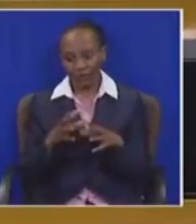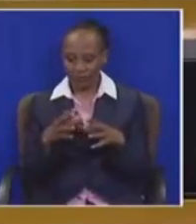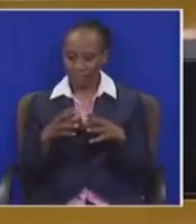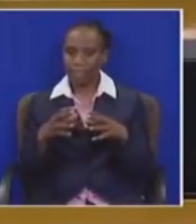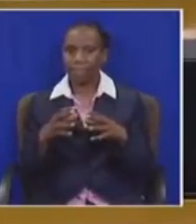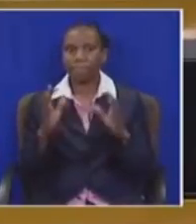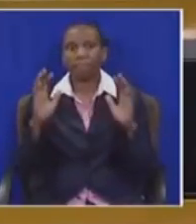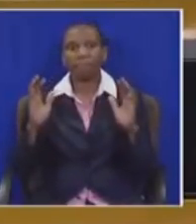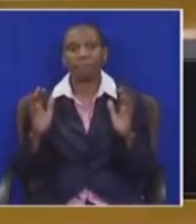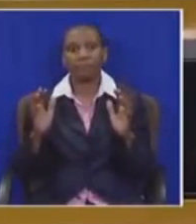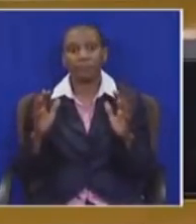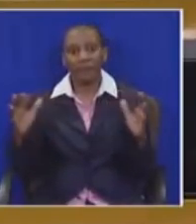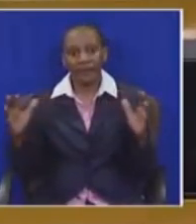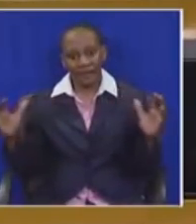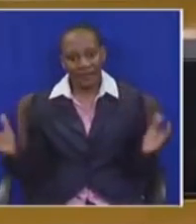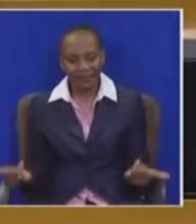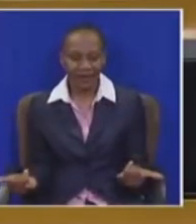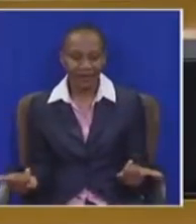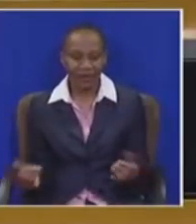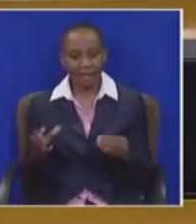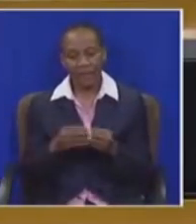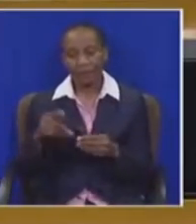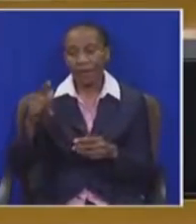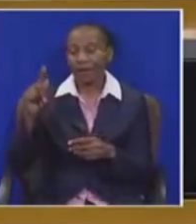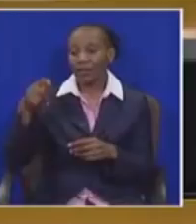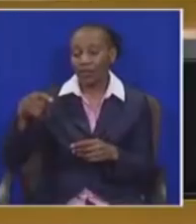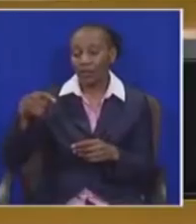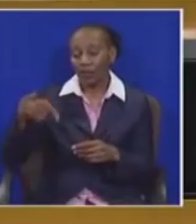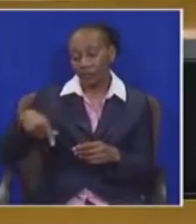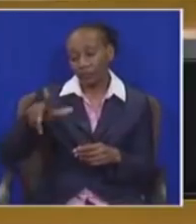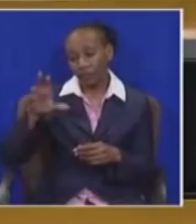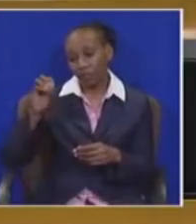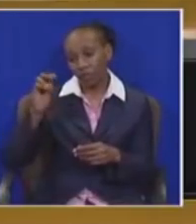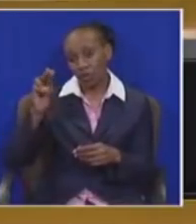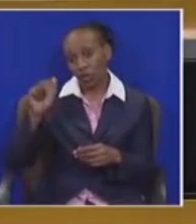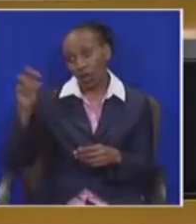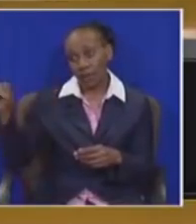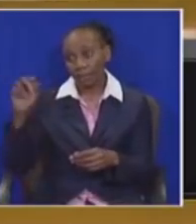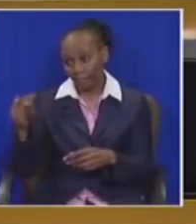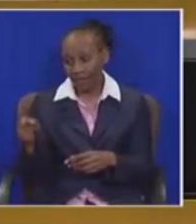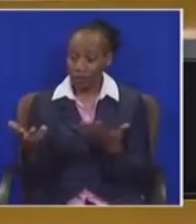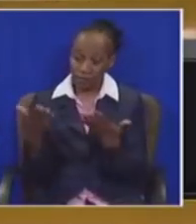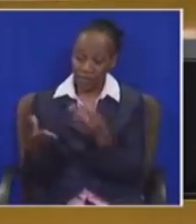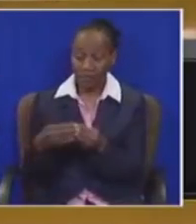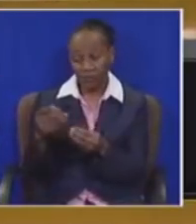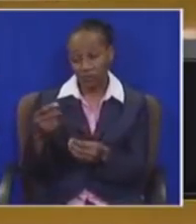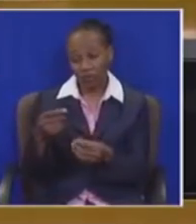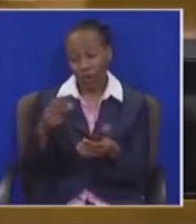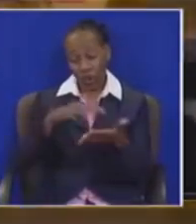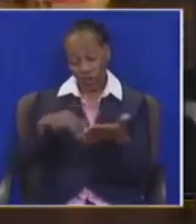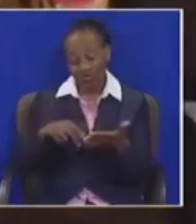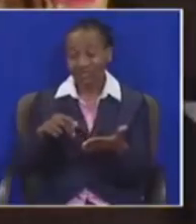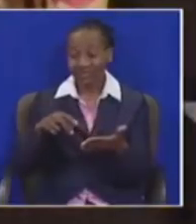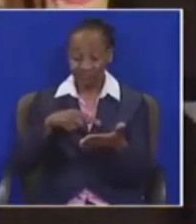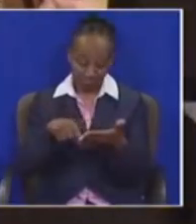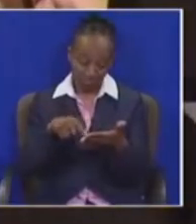who continues along the same line. Honorable Tlowama, you should take care to read the question again. And